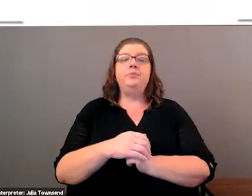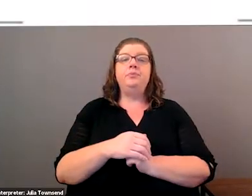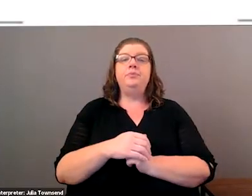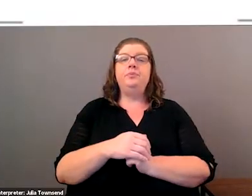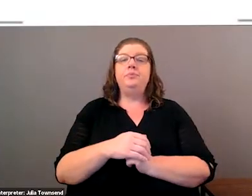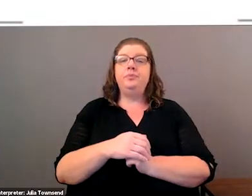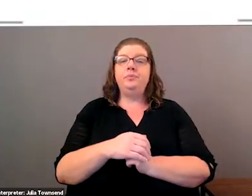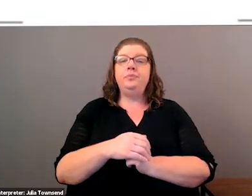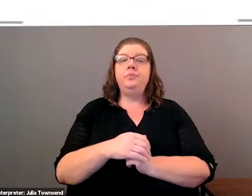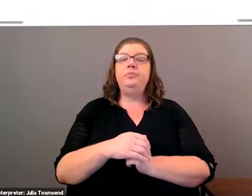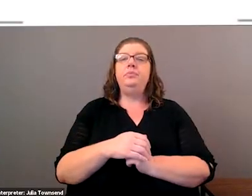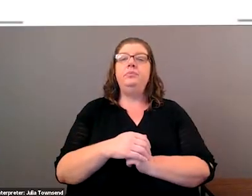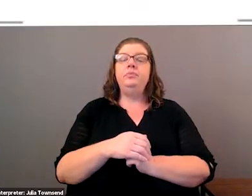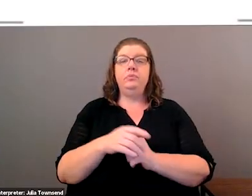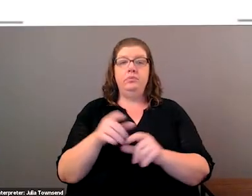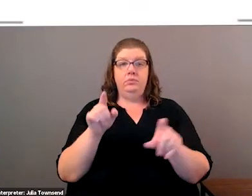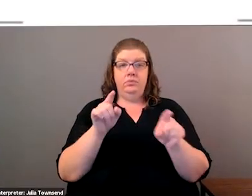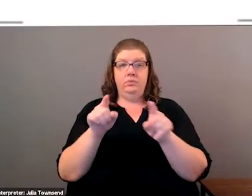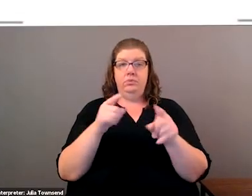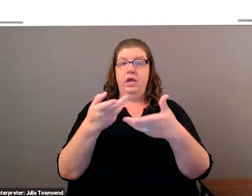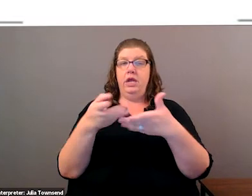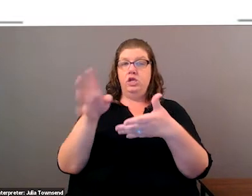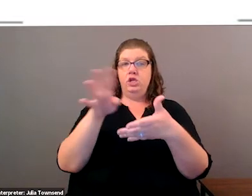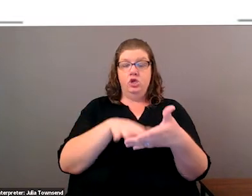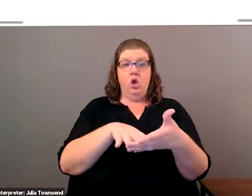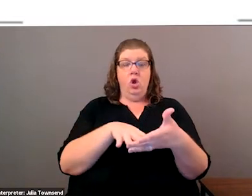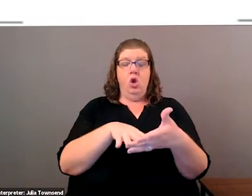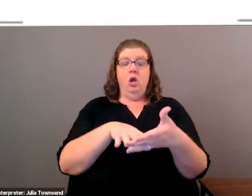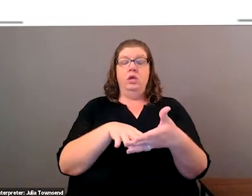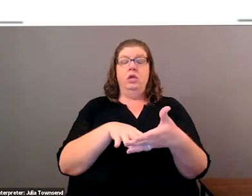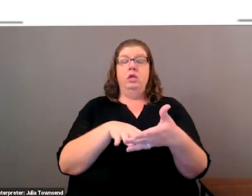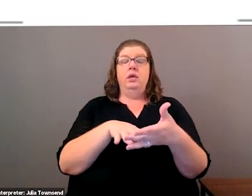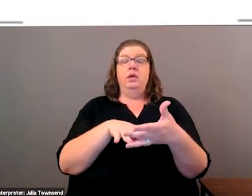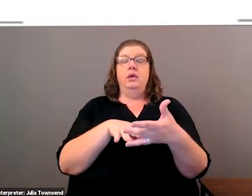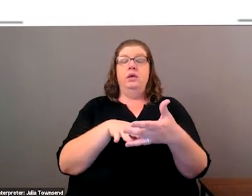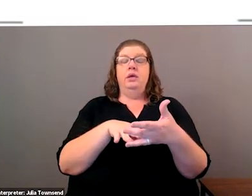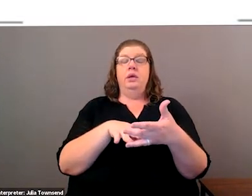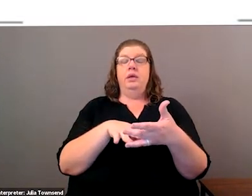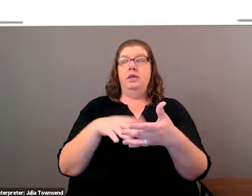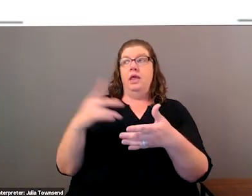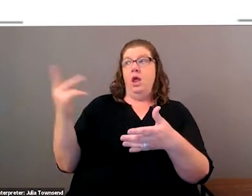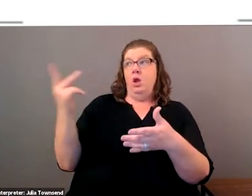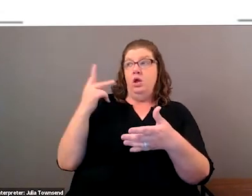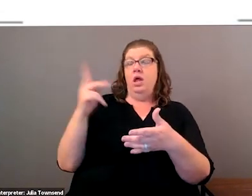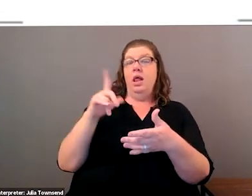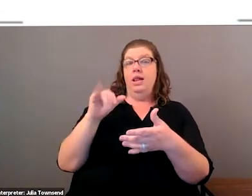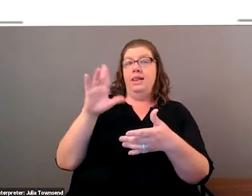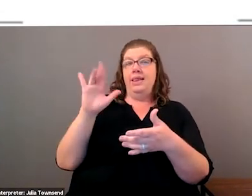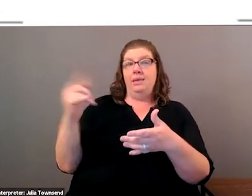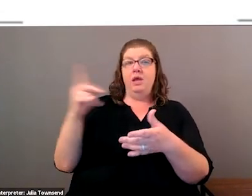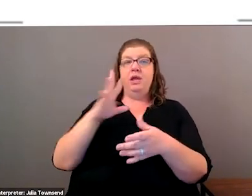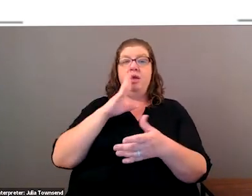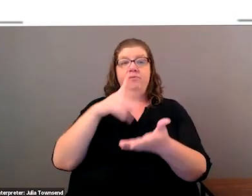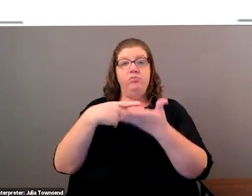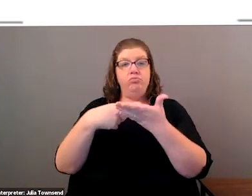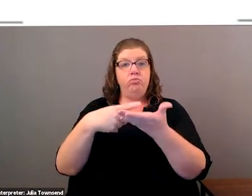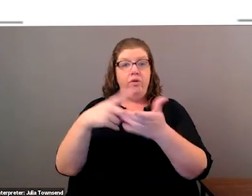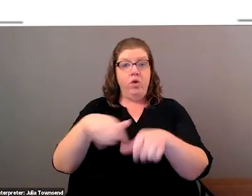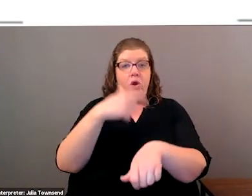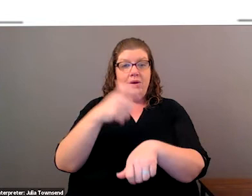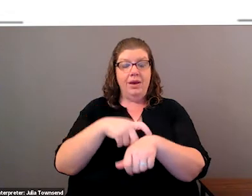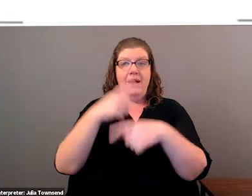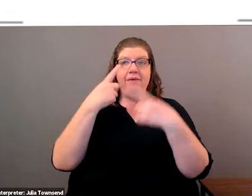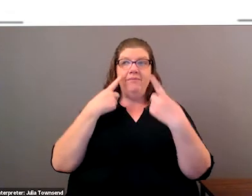This is a chart that we've wanted, Lacey and I have talked about for a long time, and she